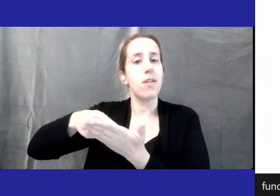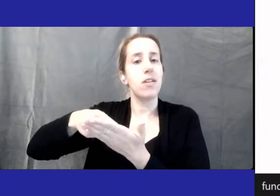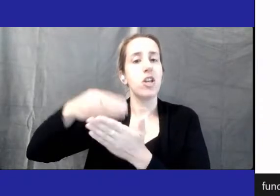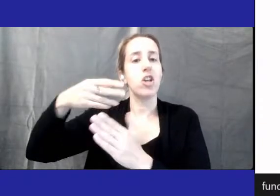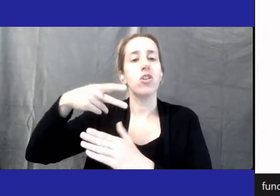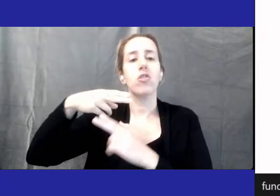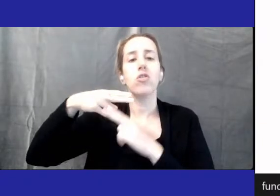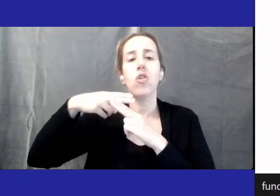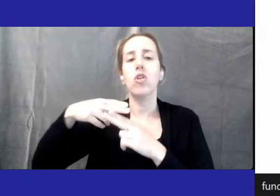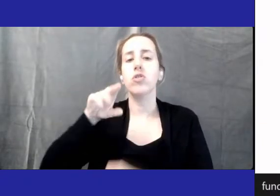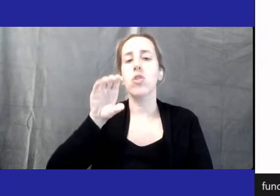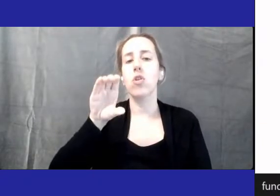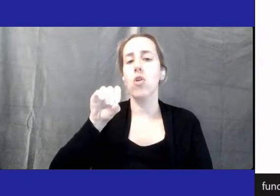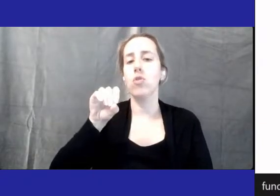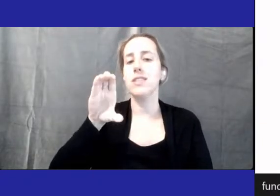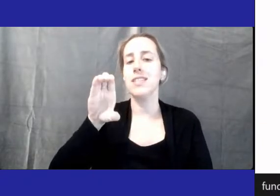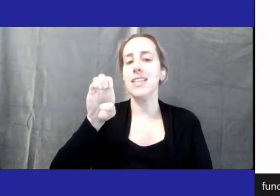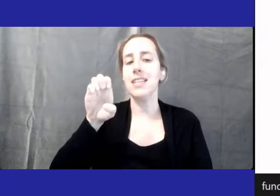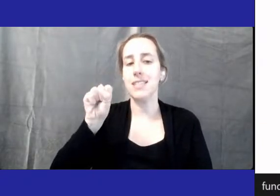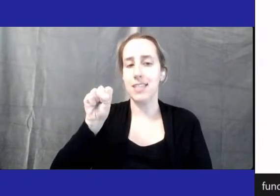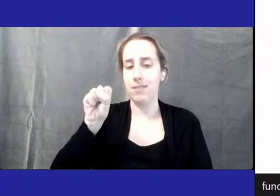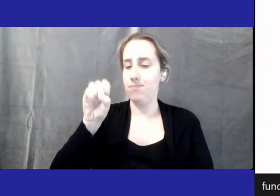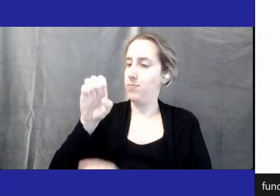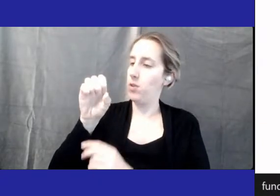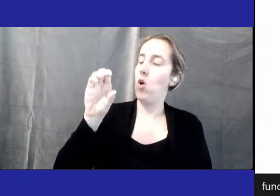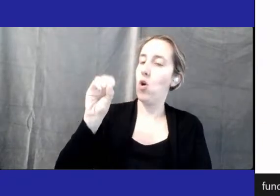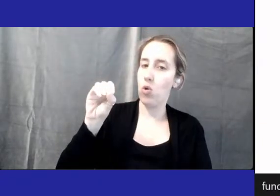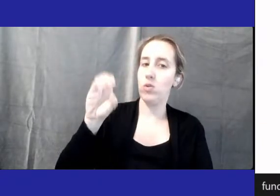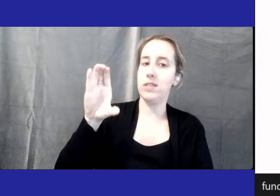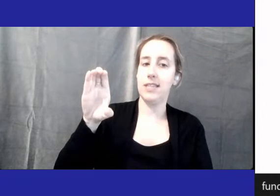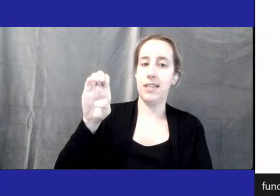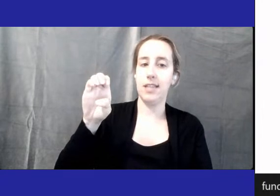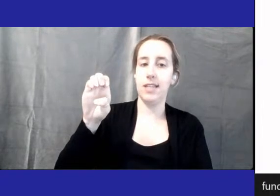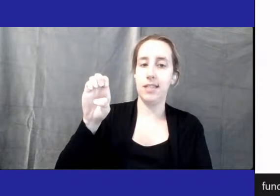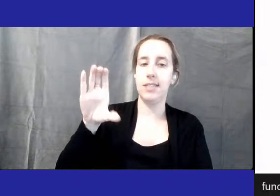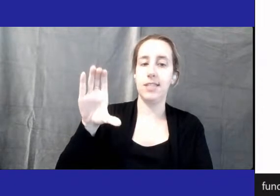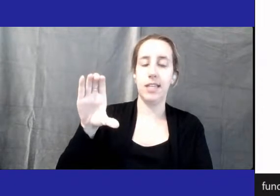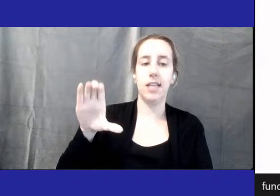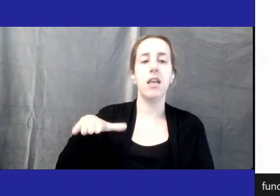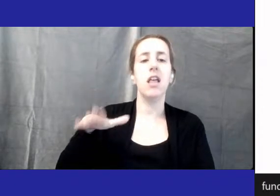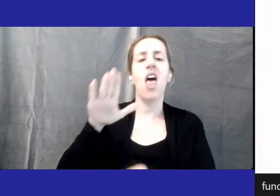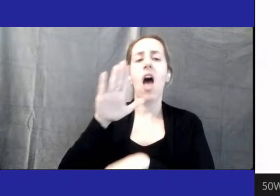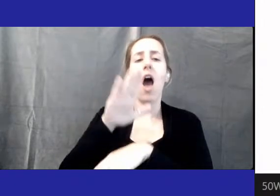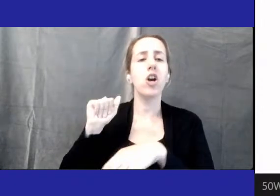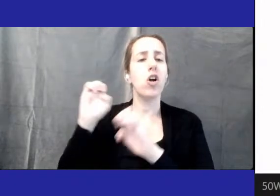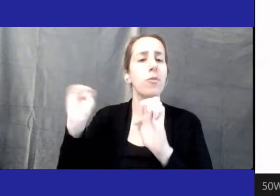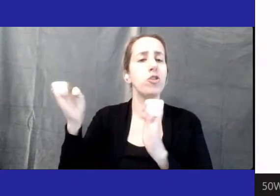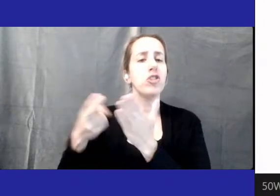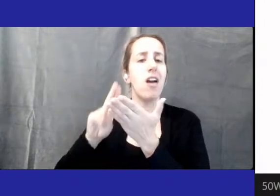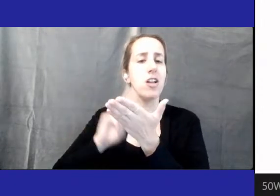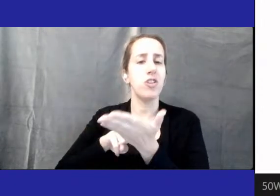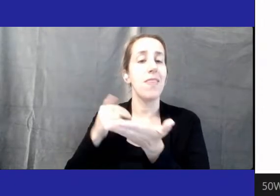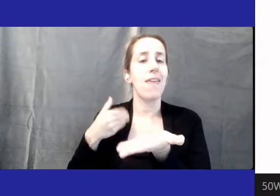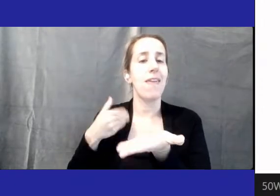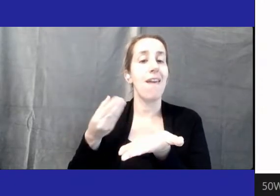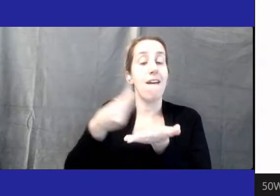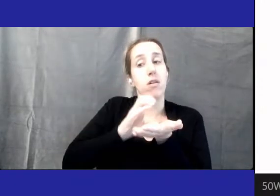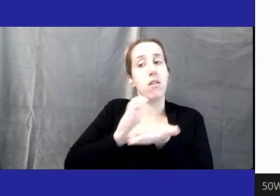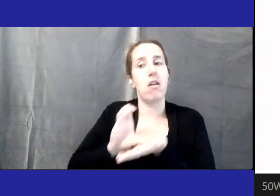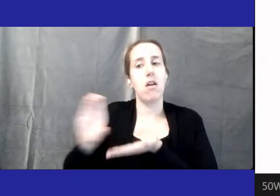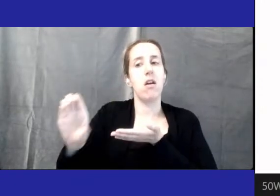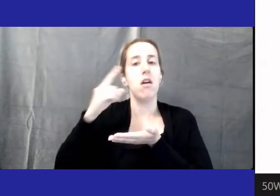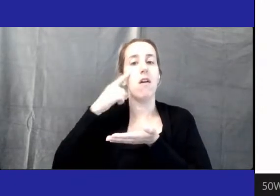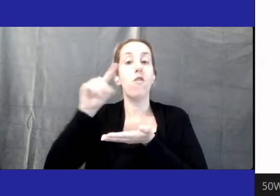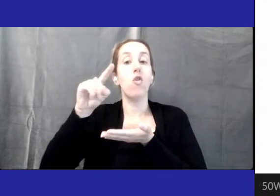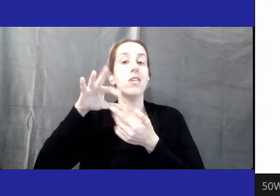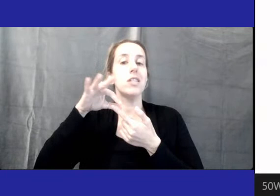It's on-call emergency contracts, and they have money set aside for special medical needs shelters